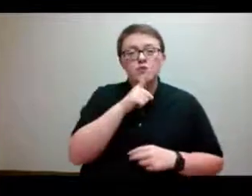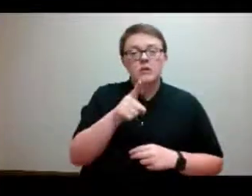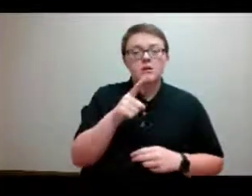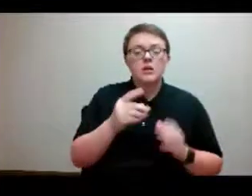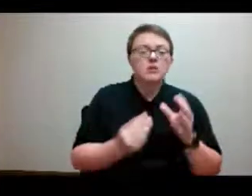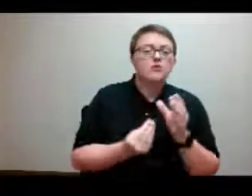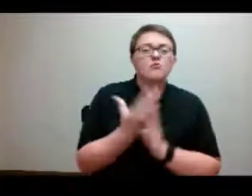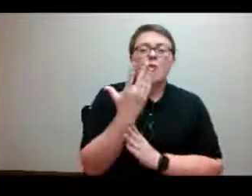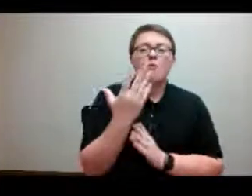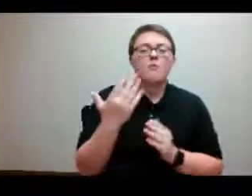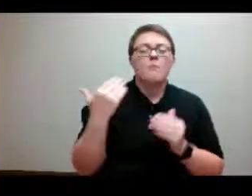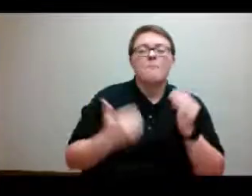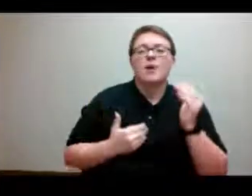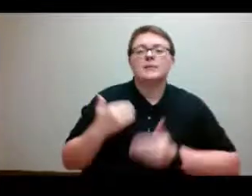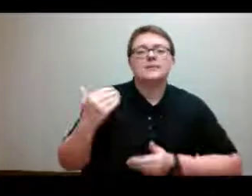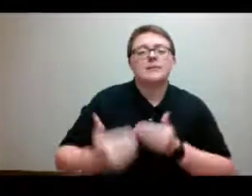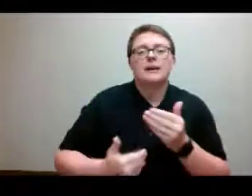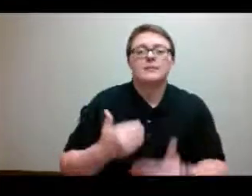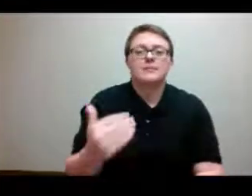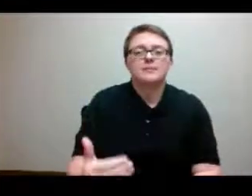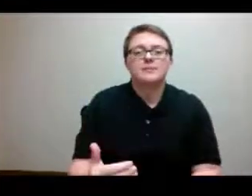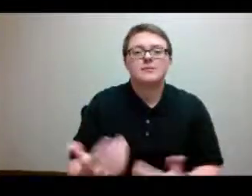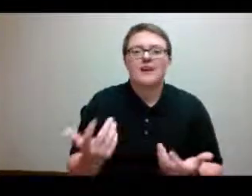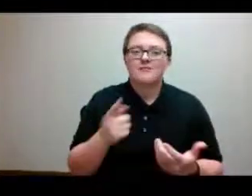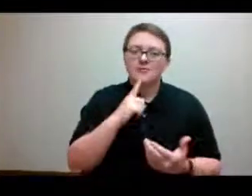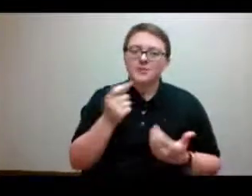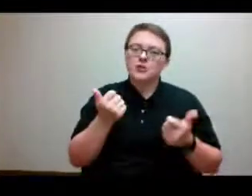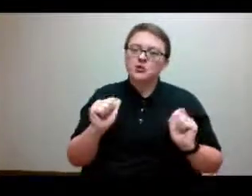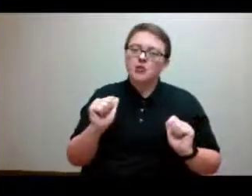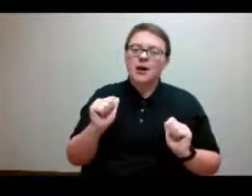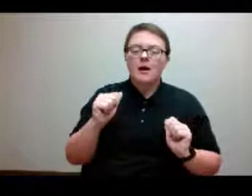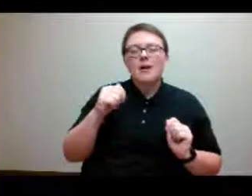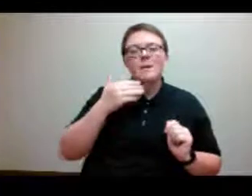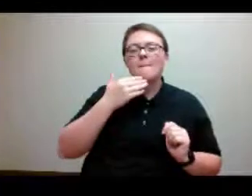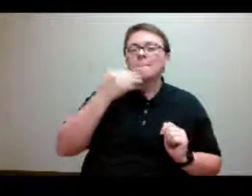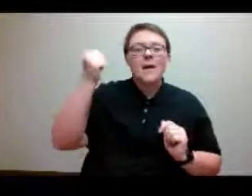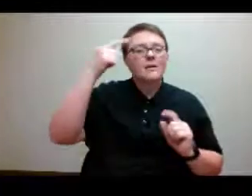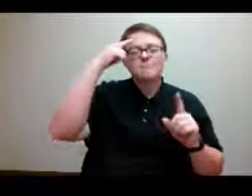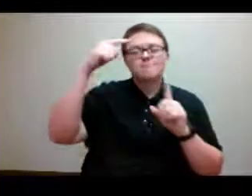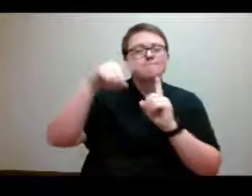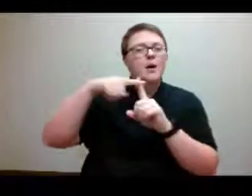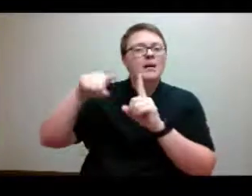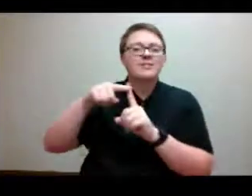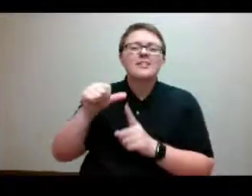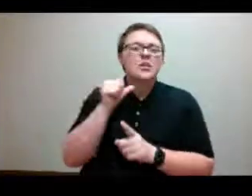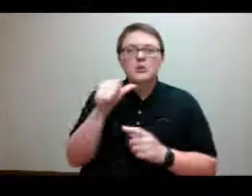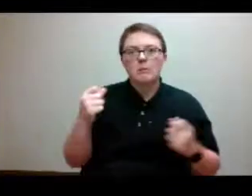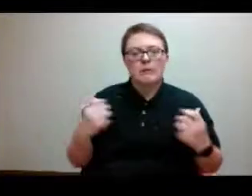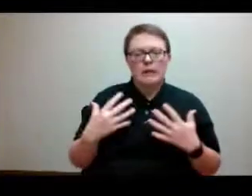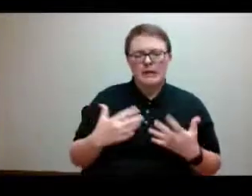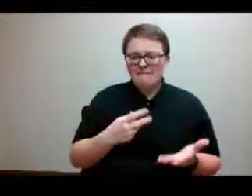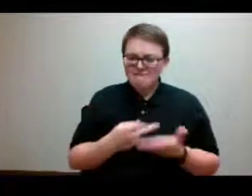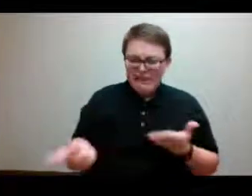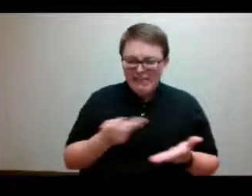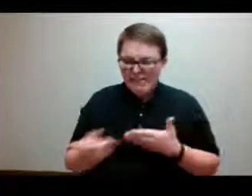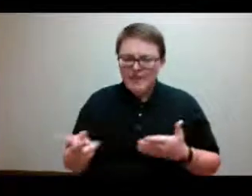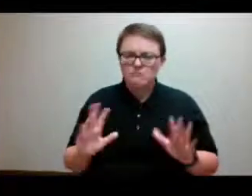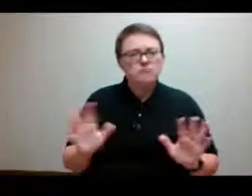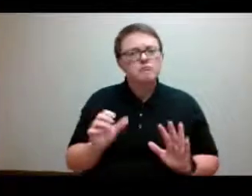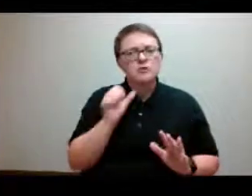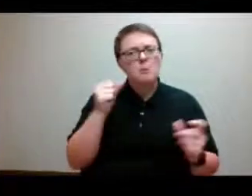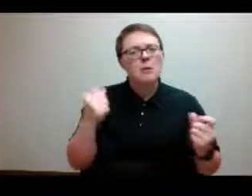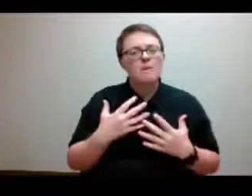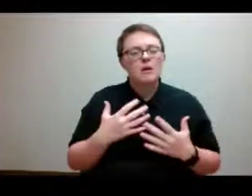through. And, make the best of it, and don't be afraid to fail miserably, and of course be professional,